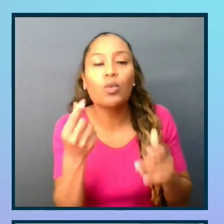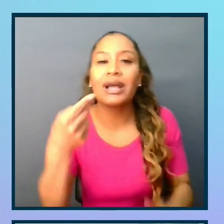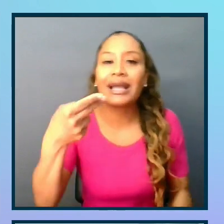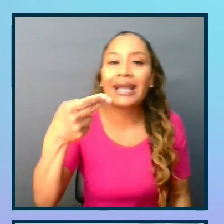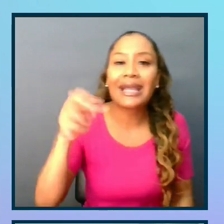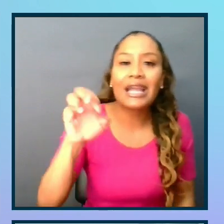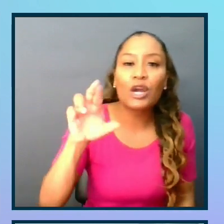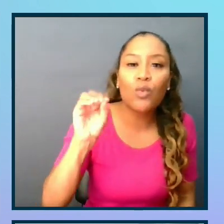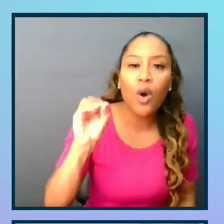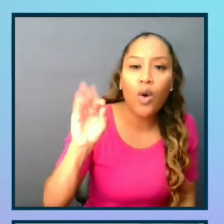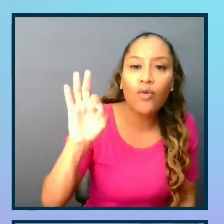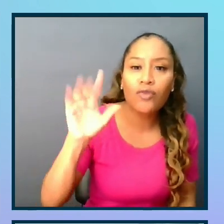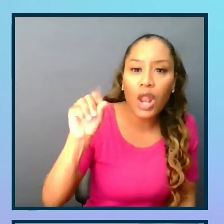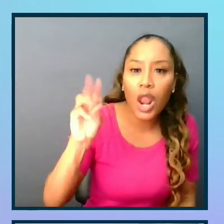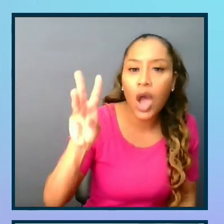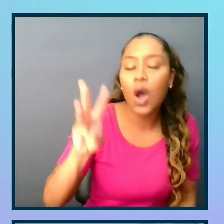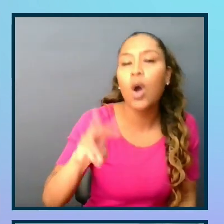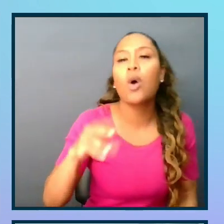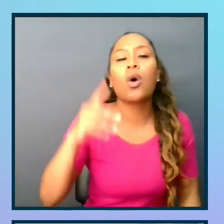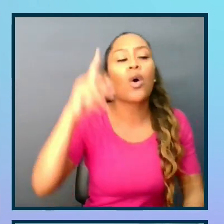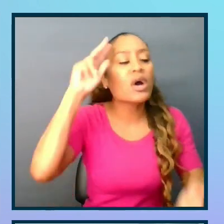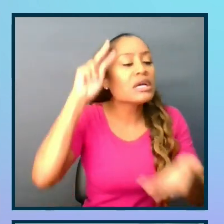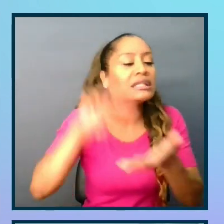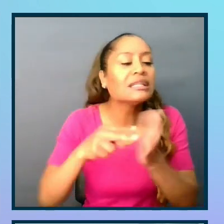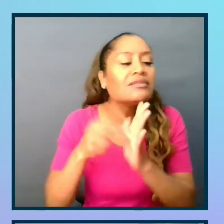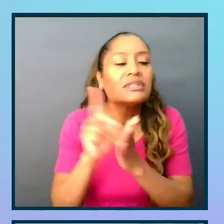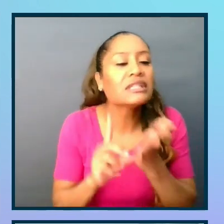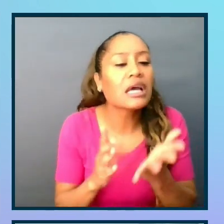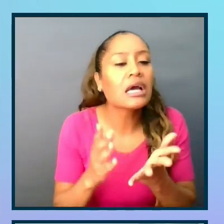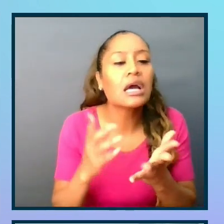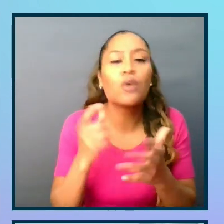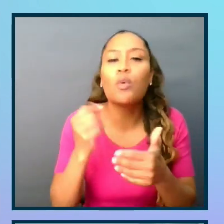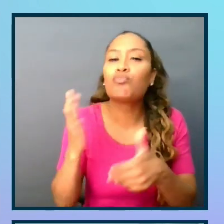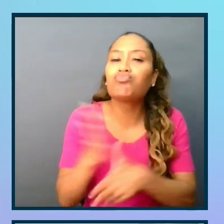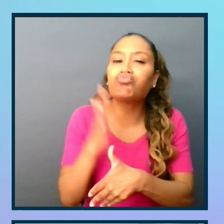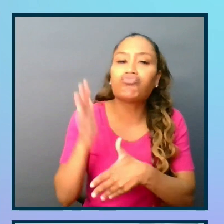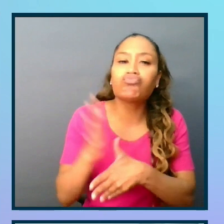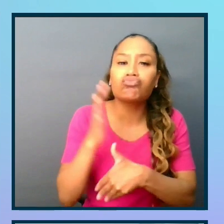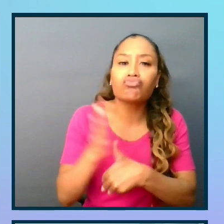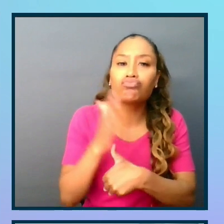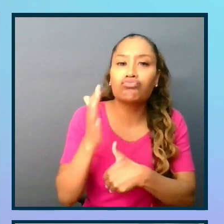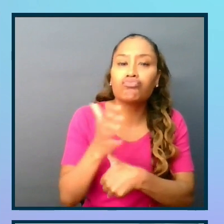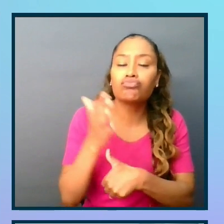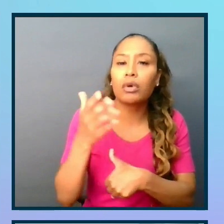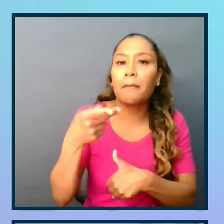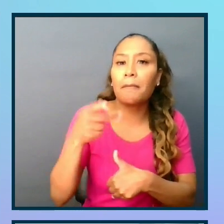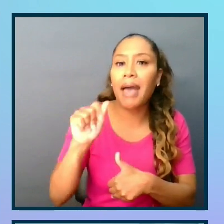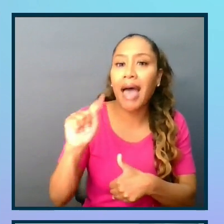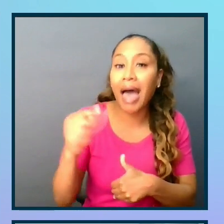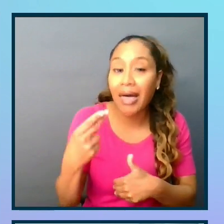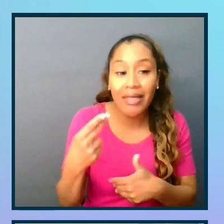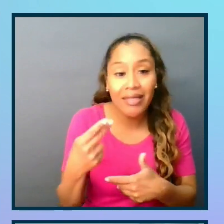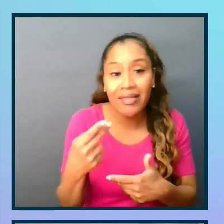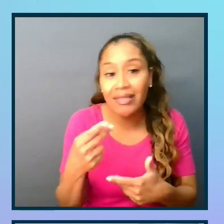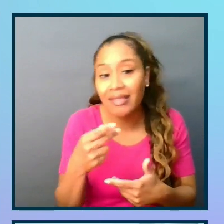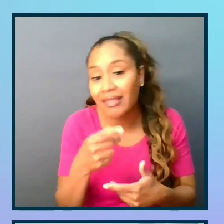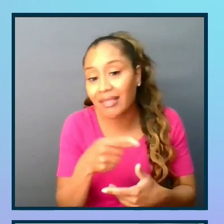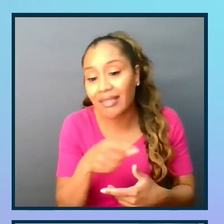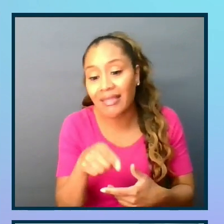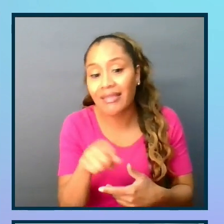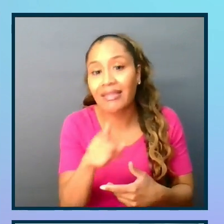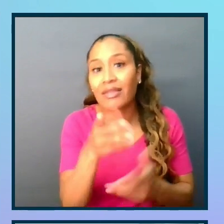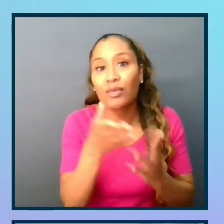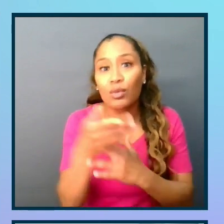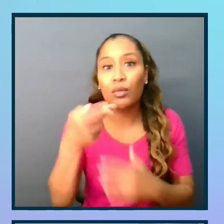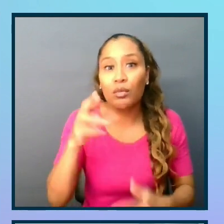would want to see what the intent of the design is, and what the primary pathing is through the